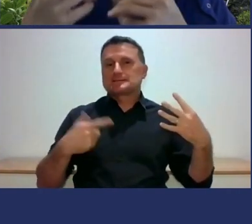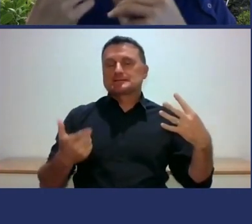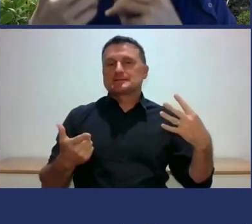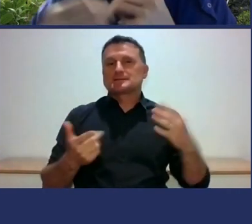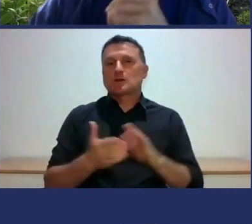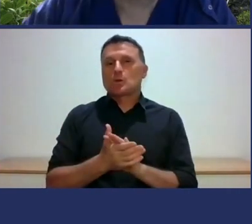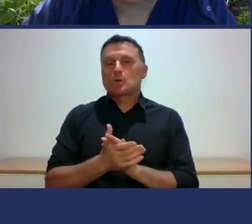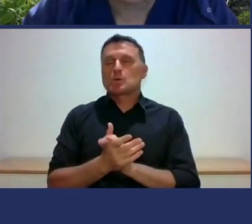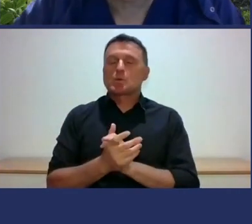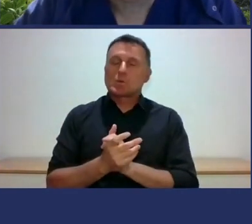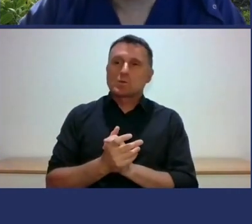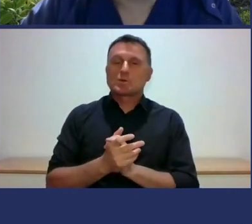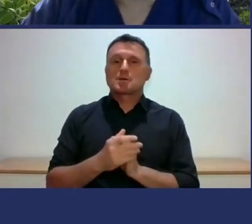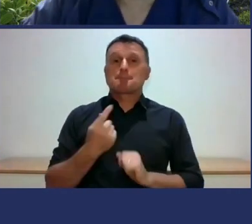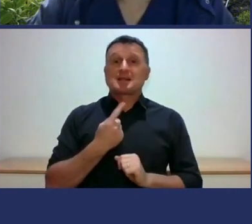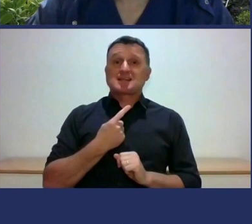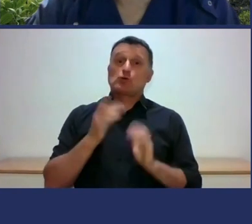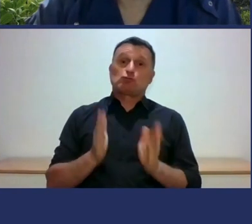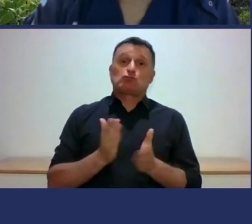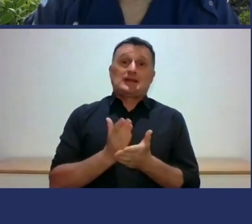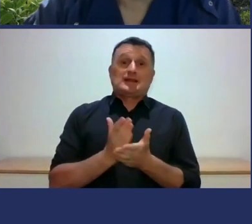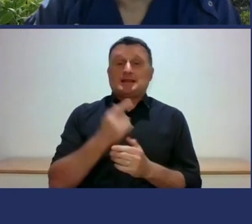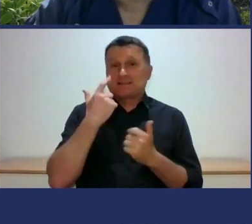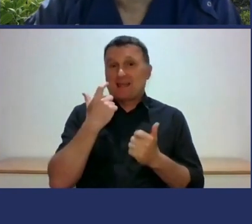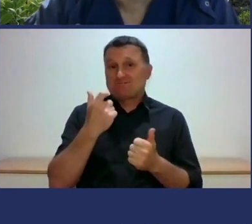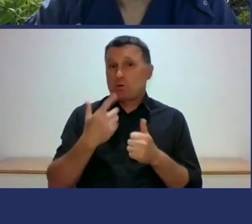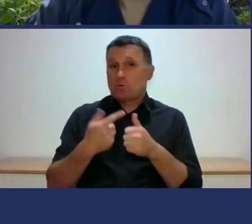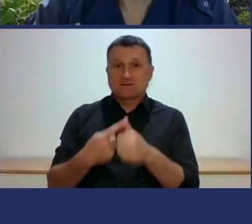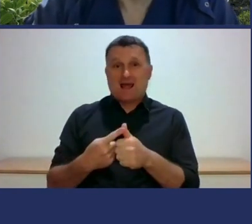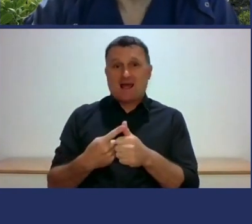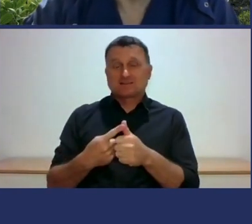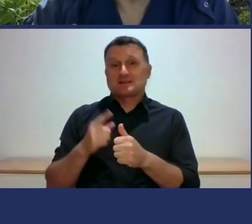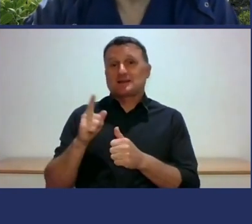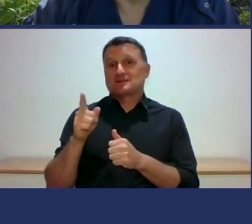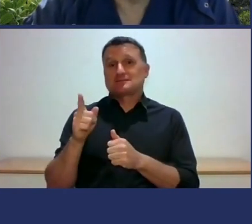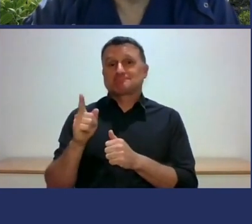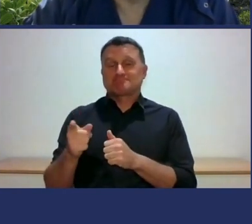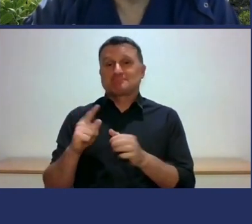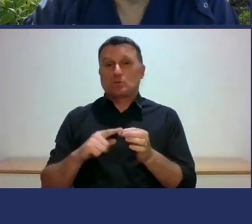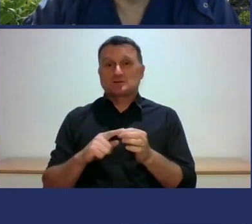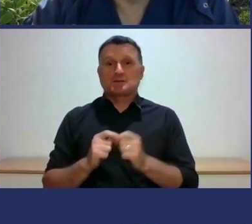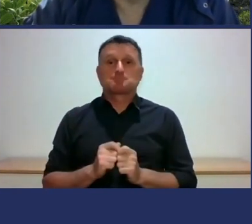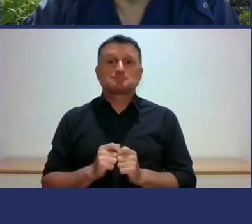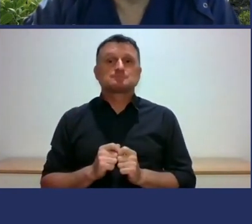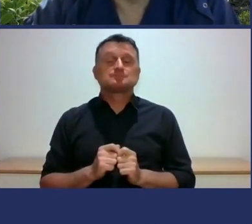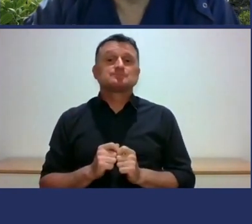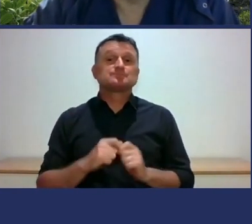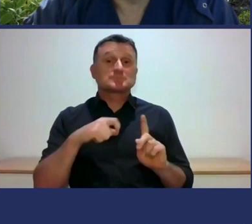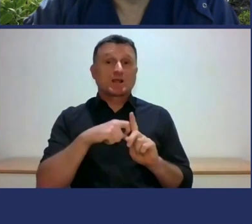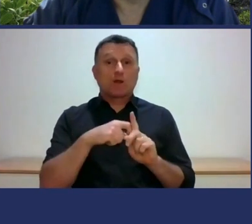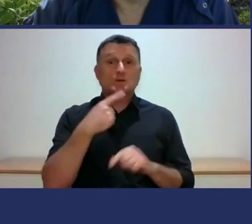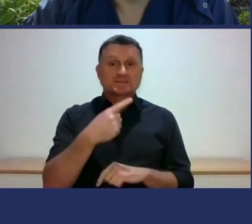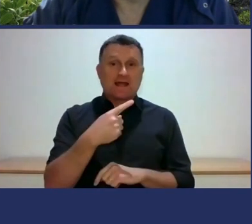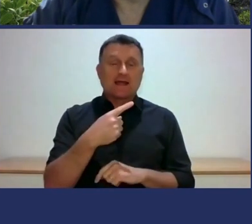So I'm often very careful in answering that kind of question. Yeah, no, good for you. But I think what we're saying here is that if you lined